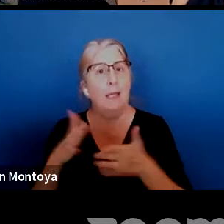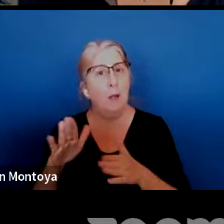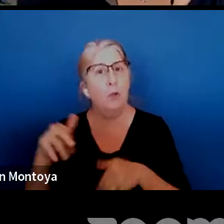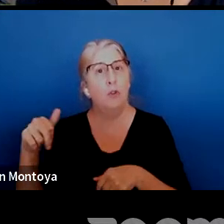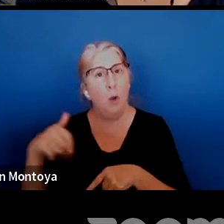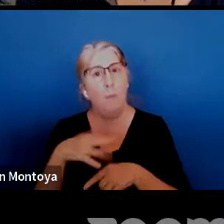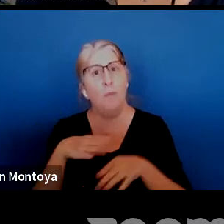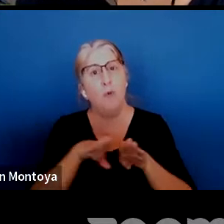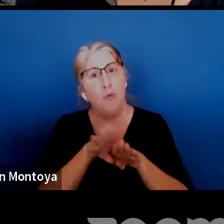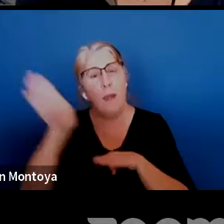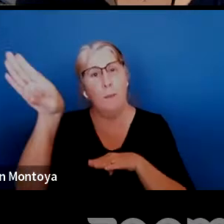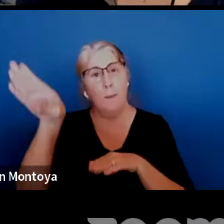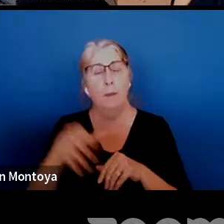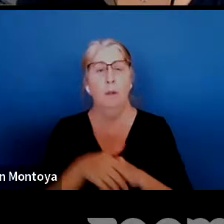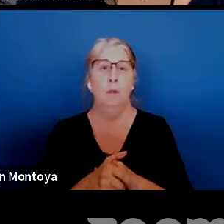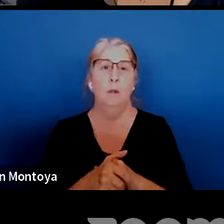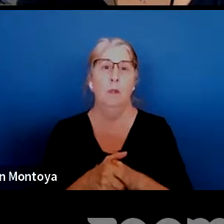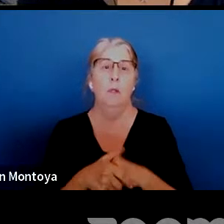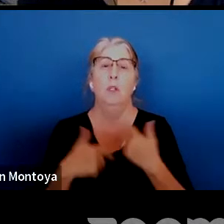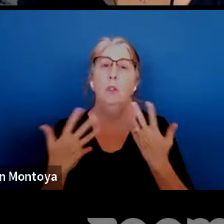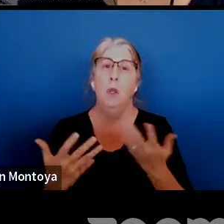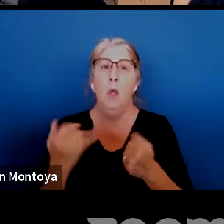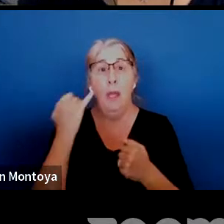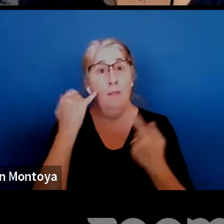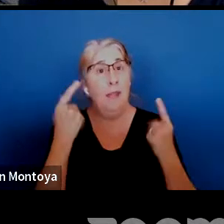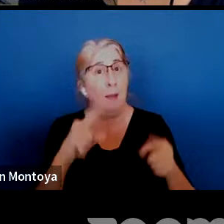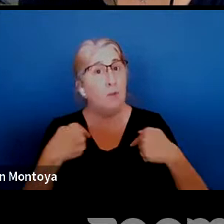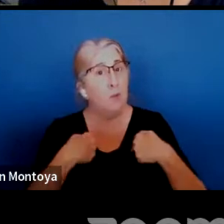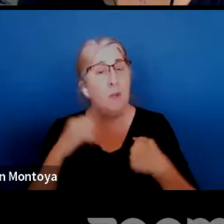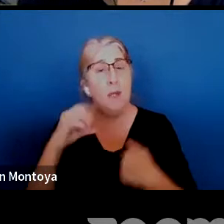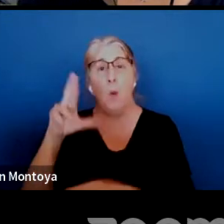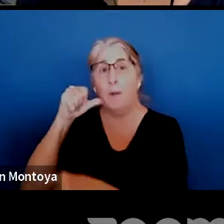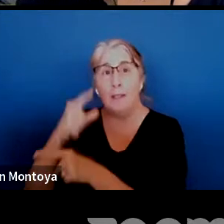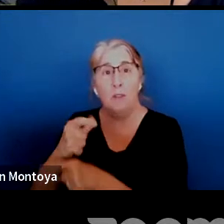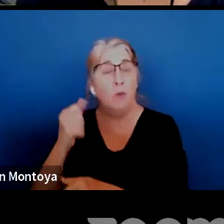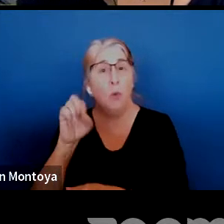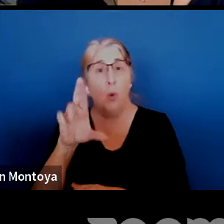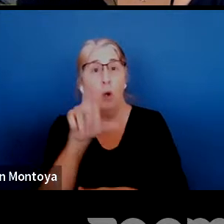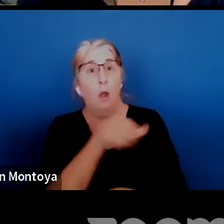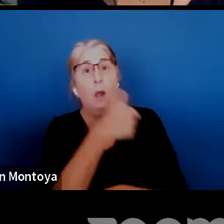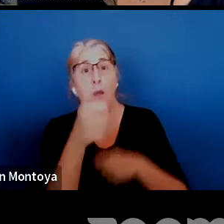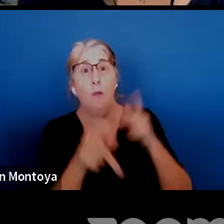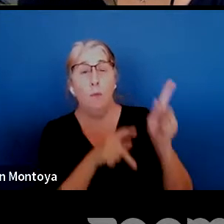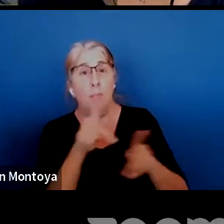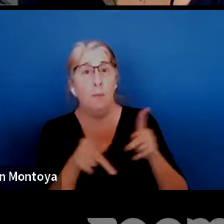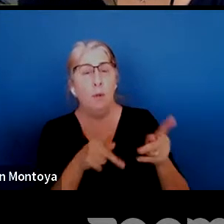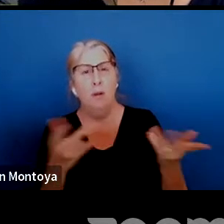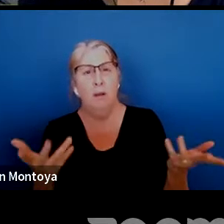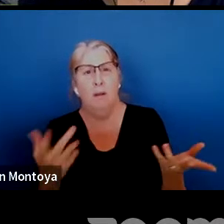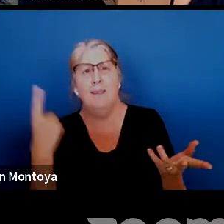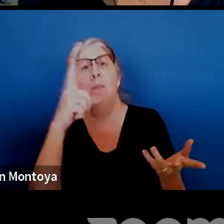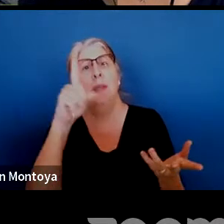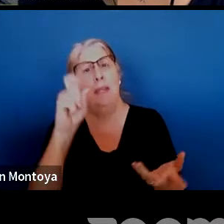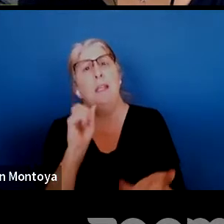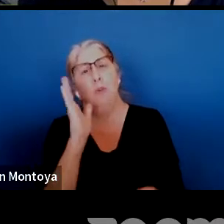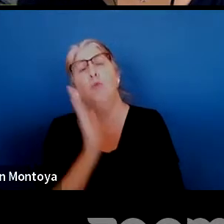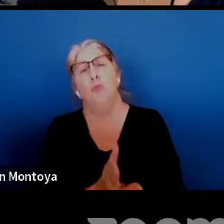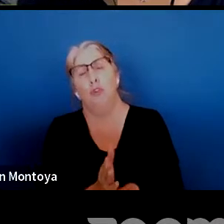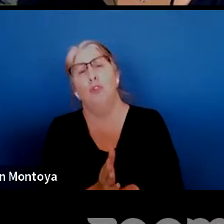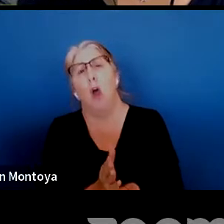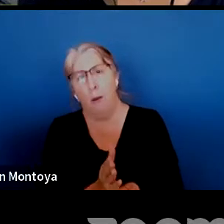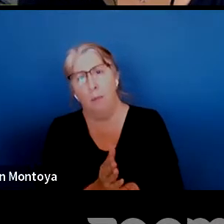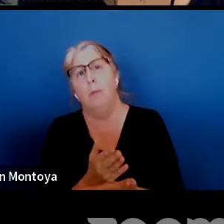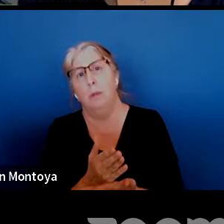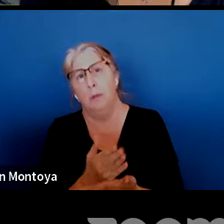ramp. So if it happens to me or my sister or everybody else, you know, somebody needs to stop this.